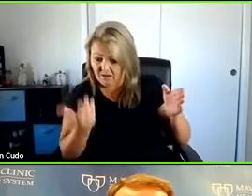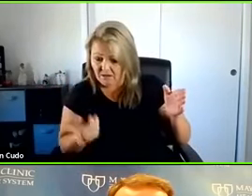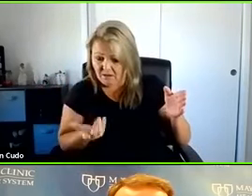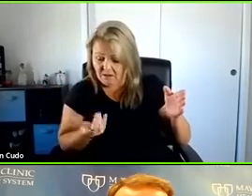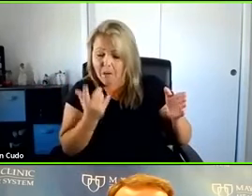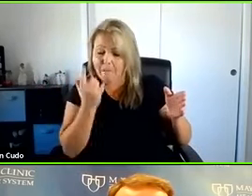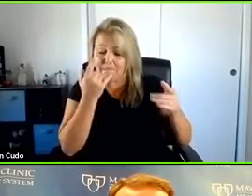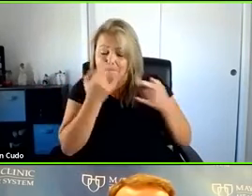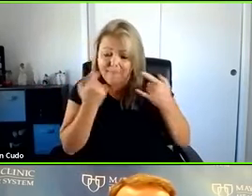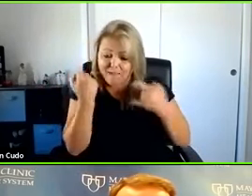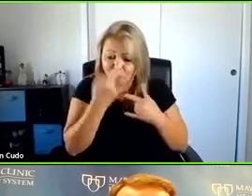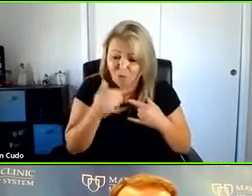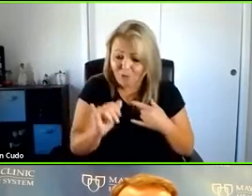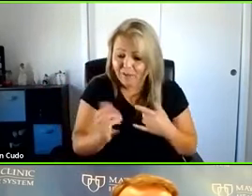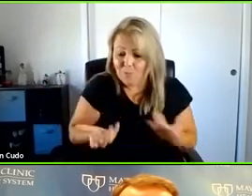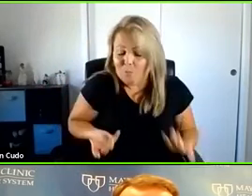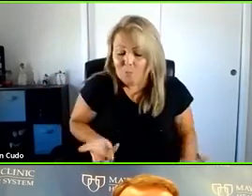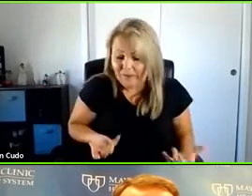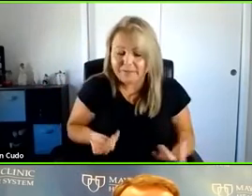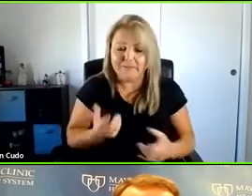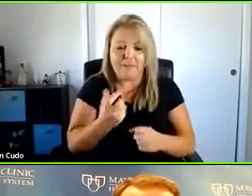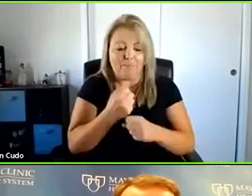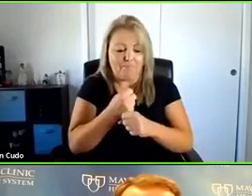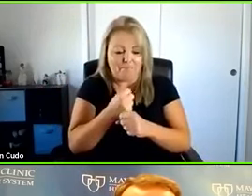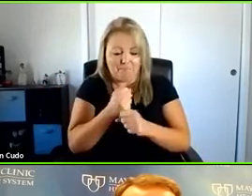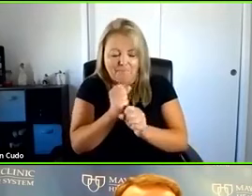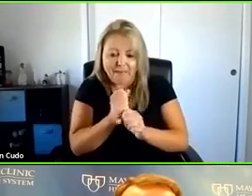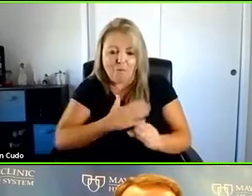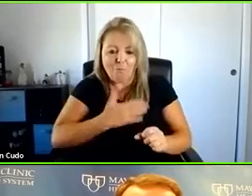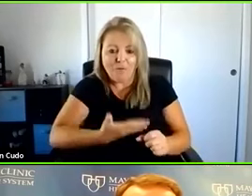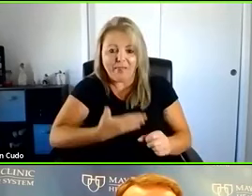like? Make this something that you're willing to wear.